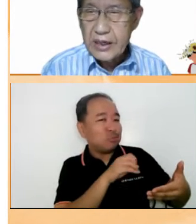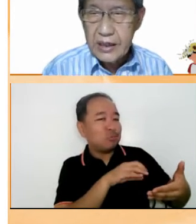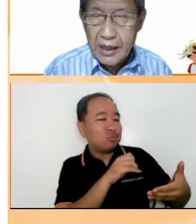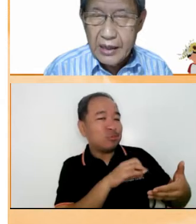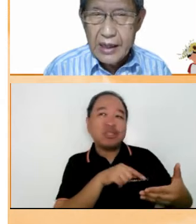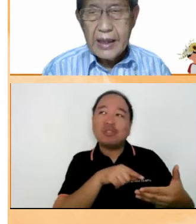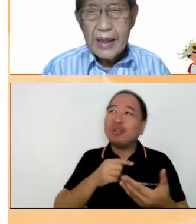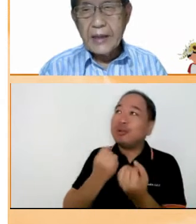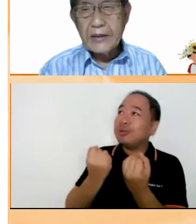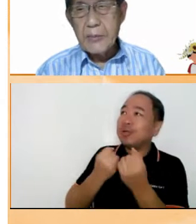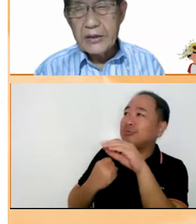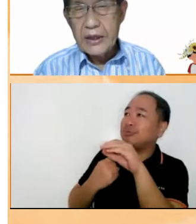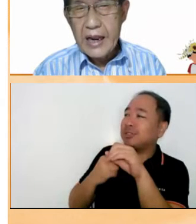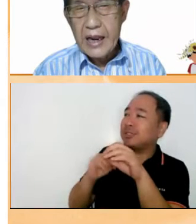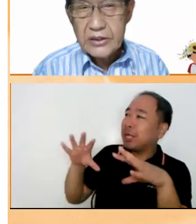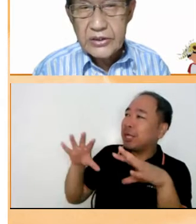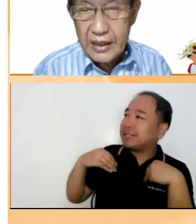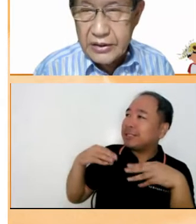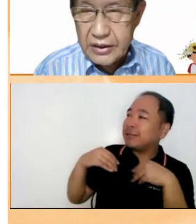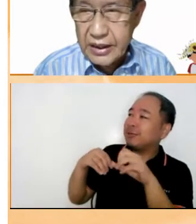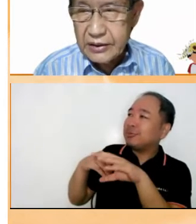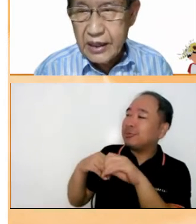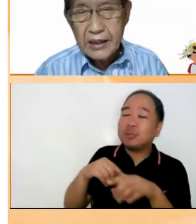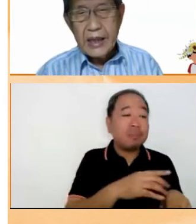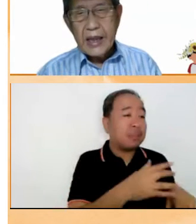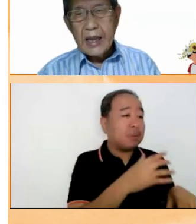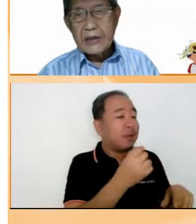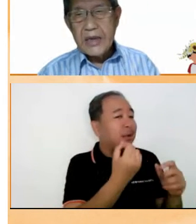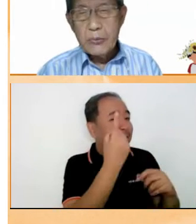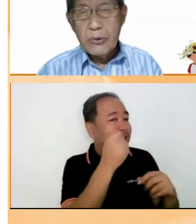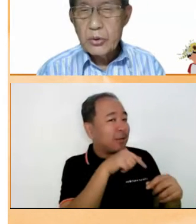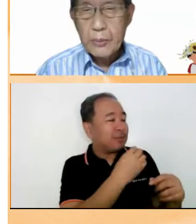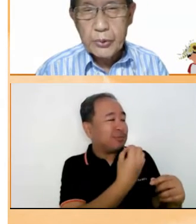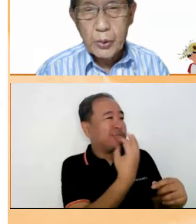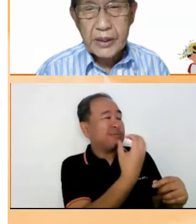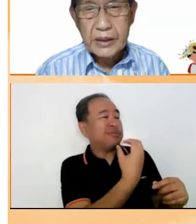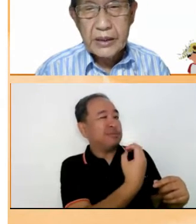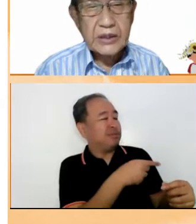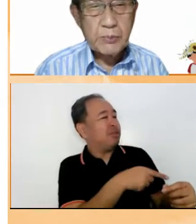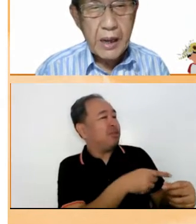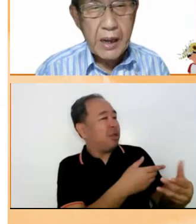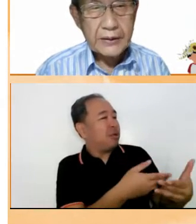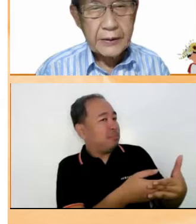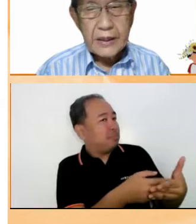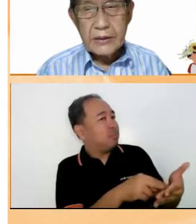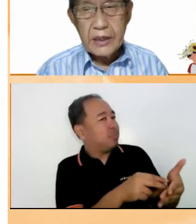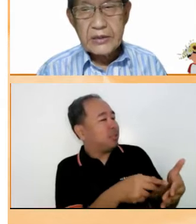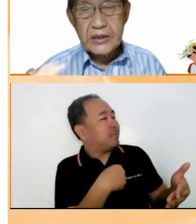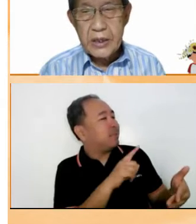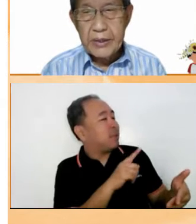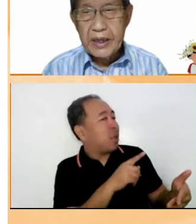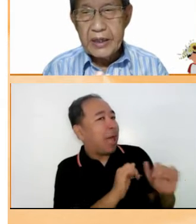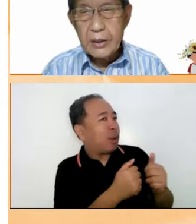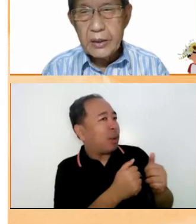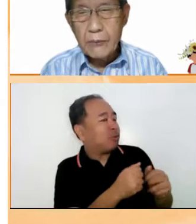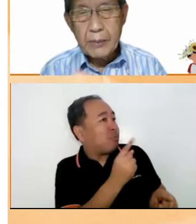a signal and the mother understands the signal and is able to appropriately respond. This is